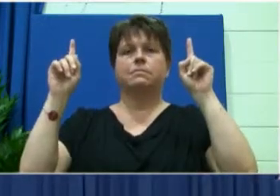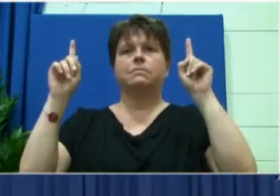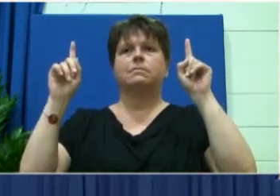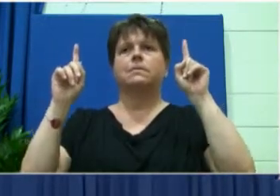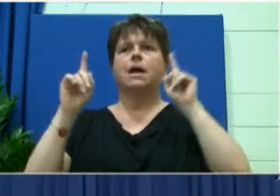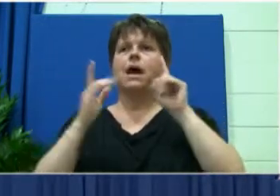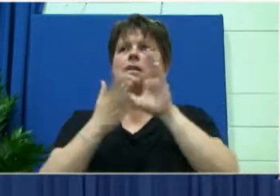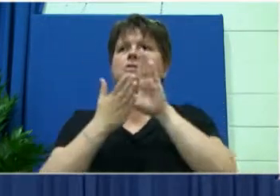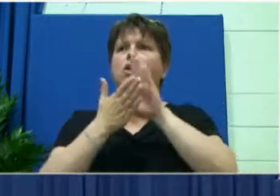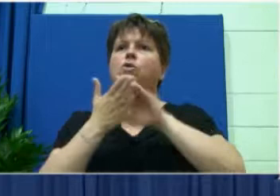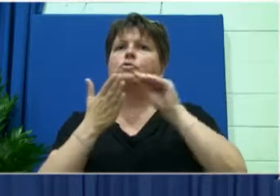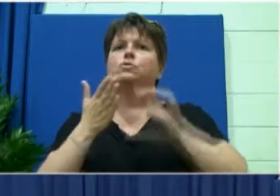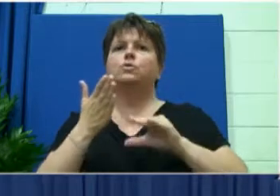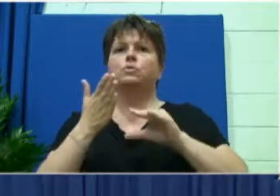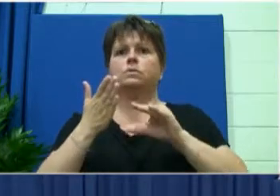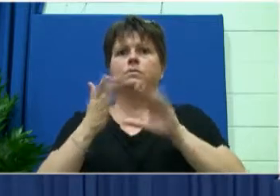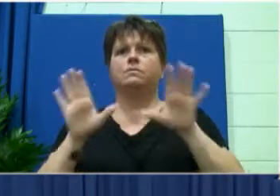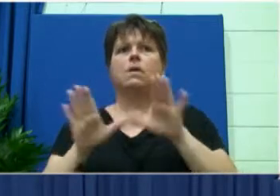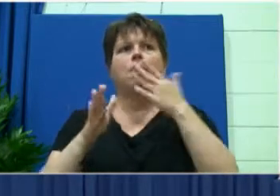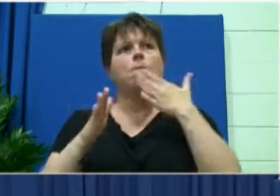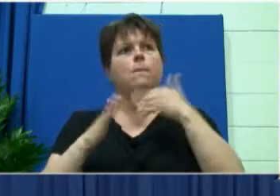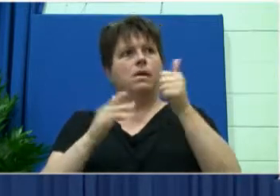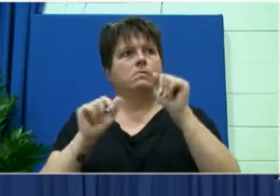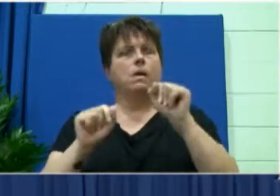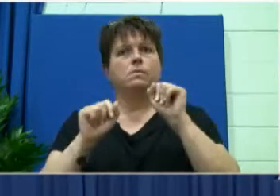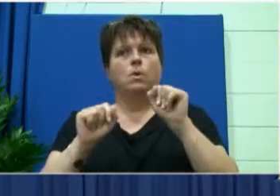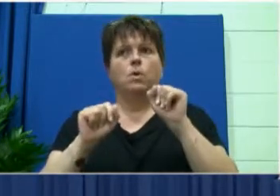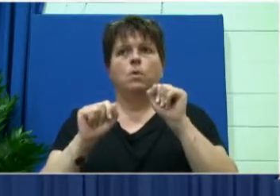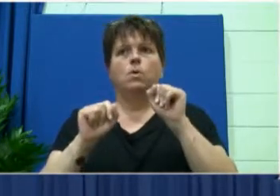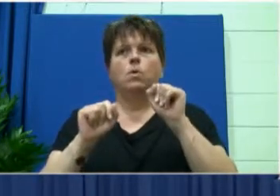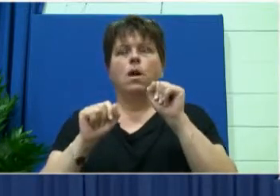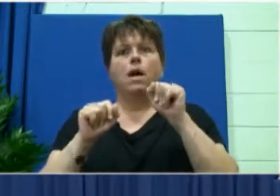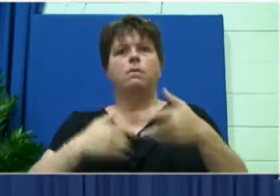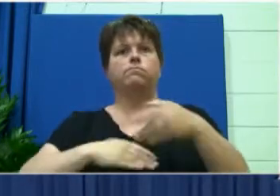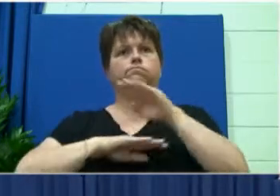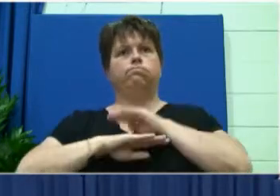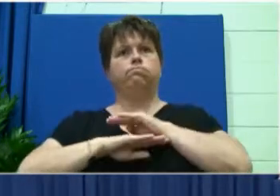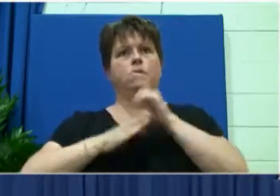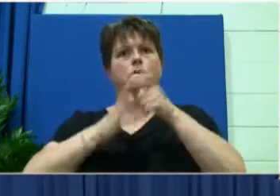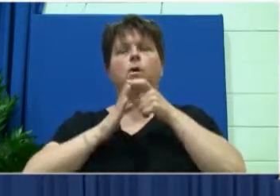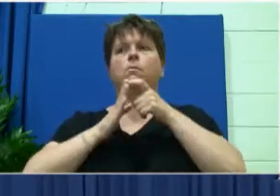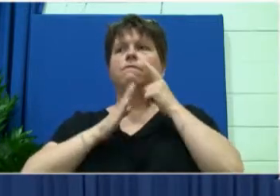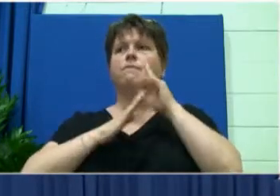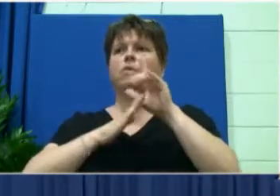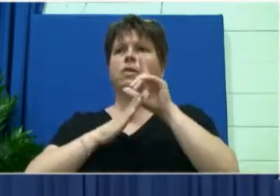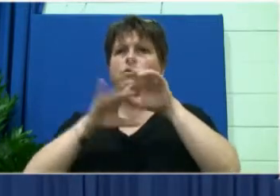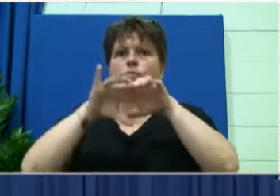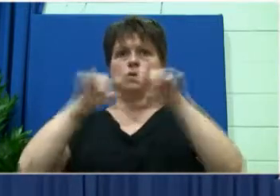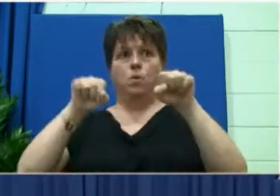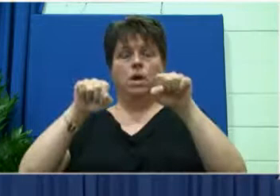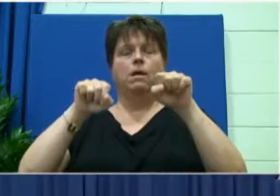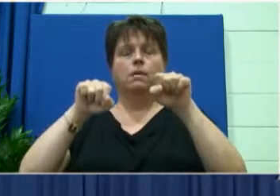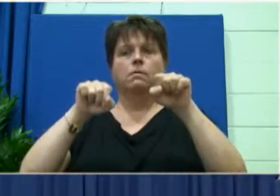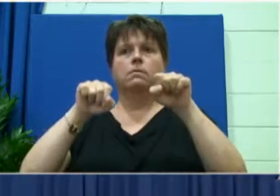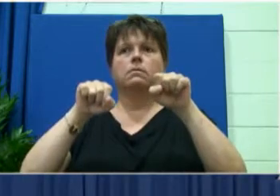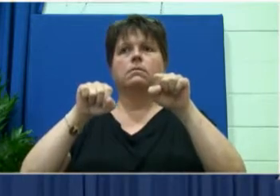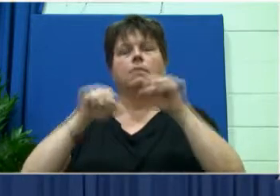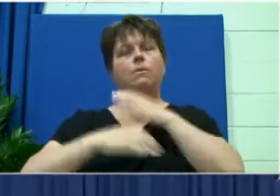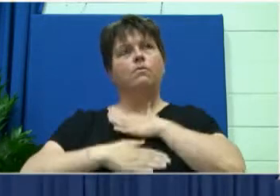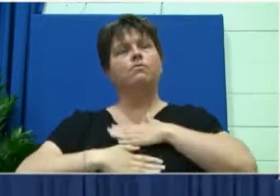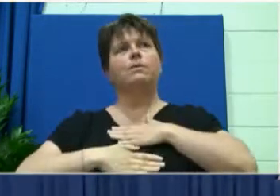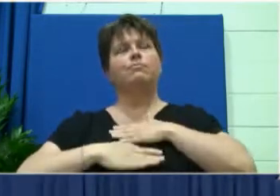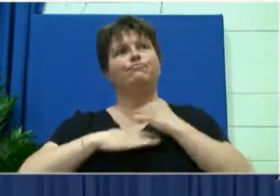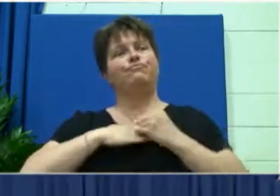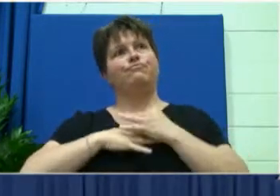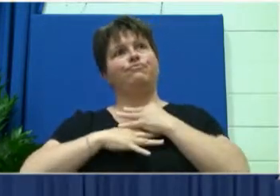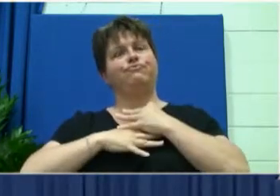our scholars, our students have done their best and they fulfilled their requirements for their degree. And we're just so moved